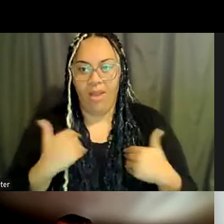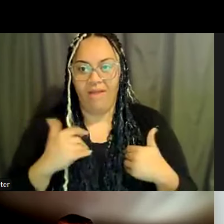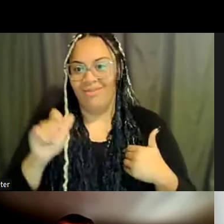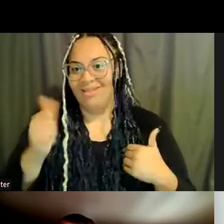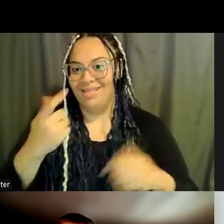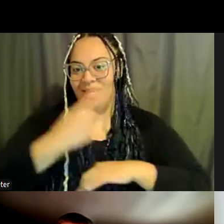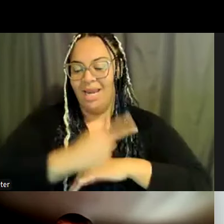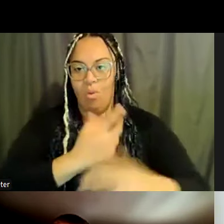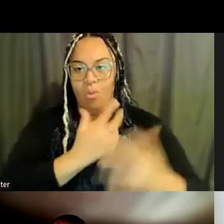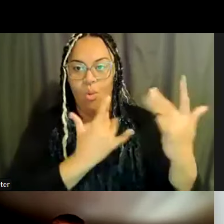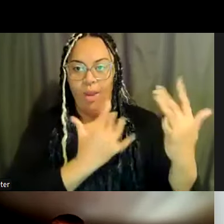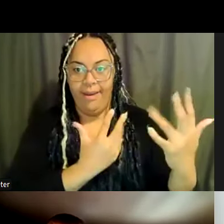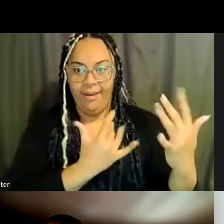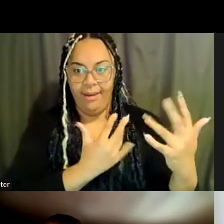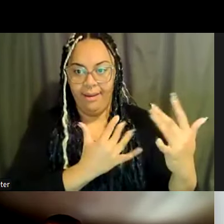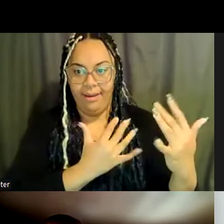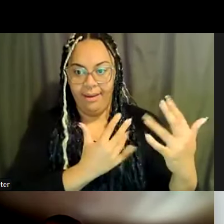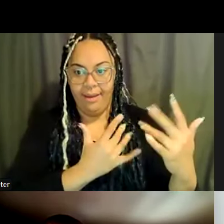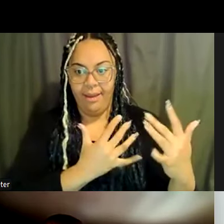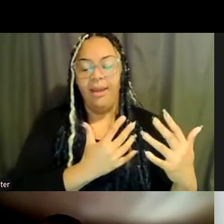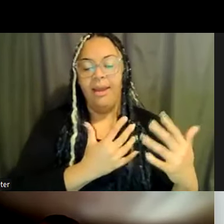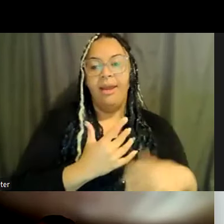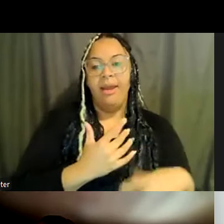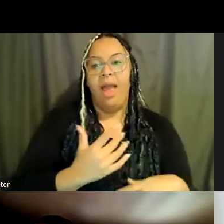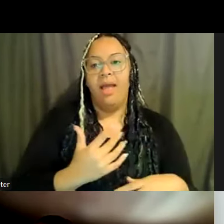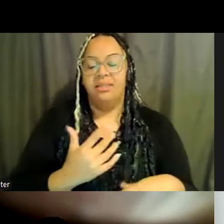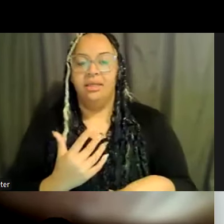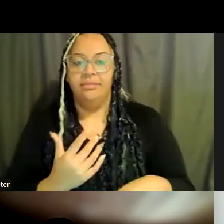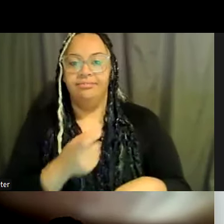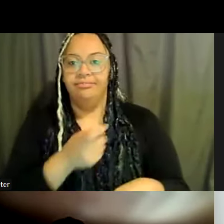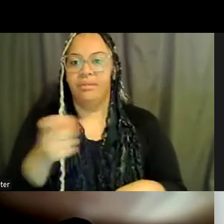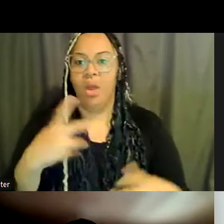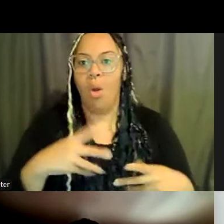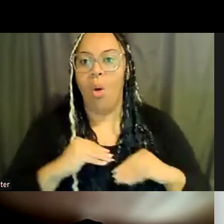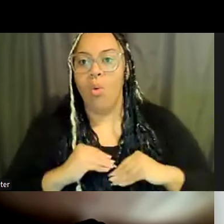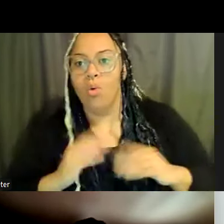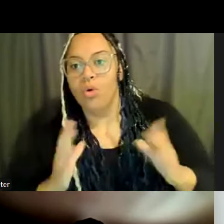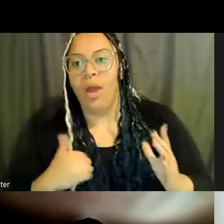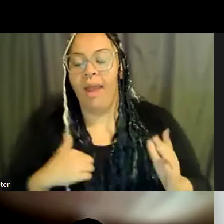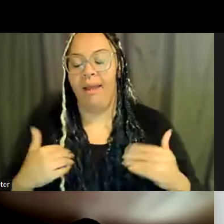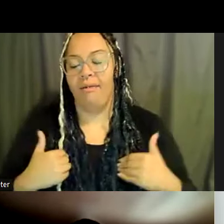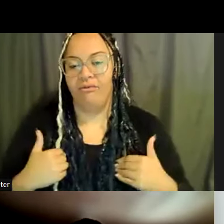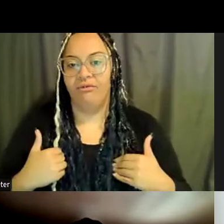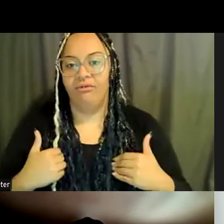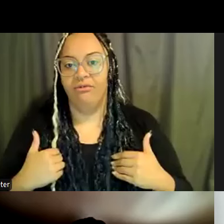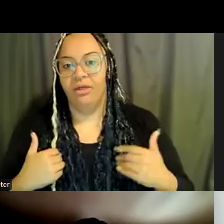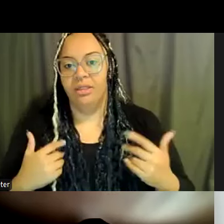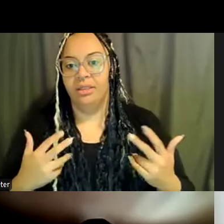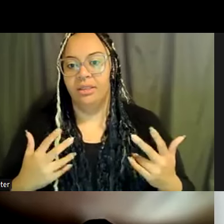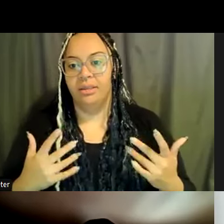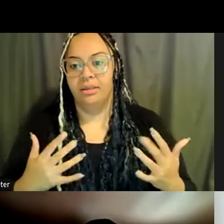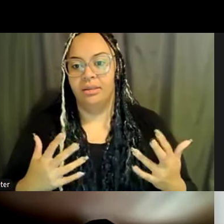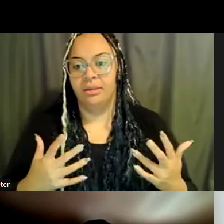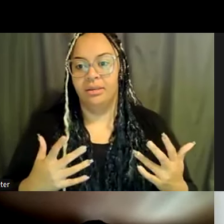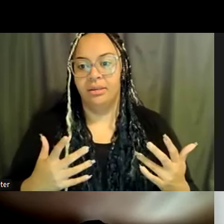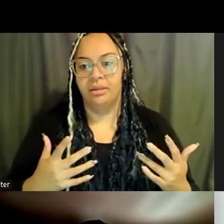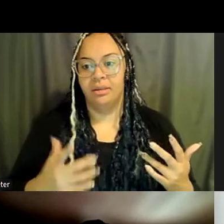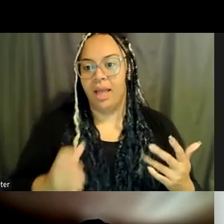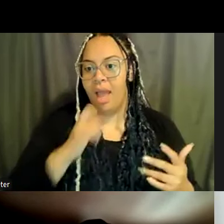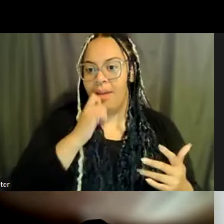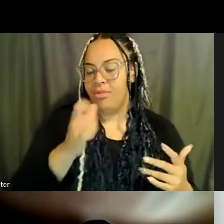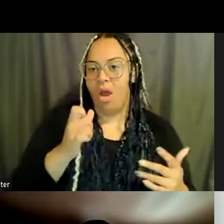period. Again, as a firearm owner, I'm not super hard into this